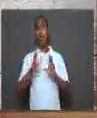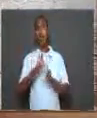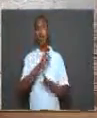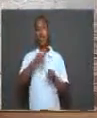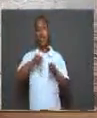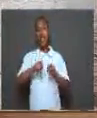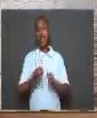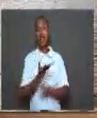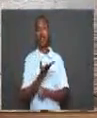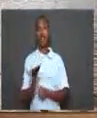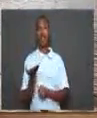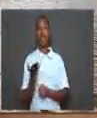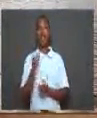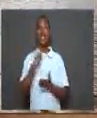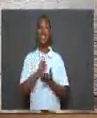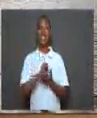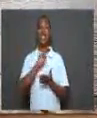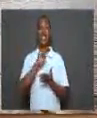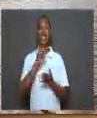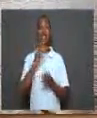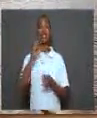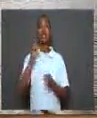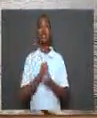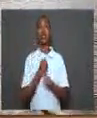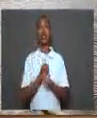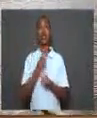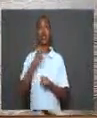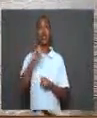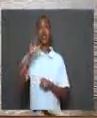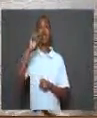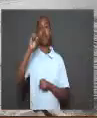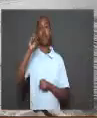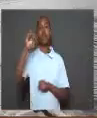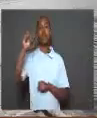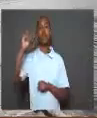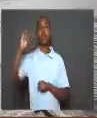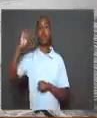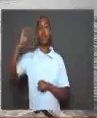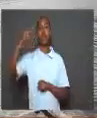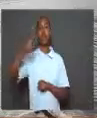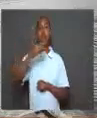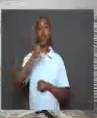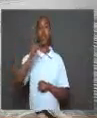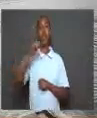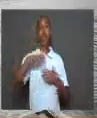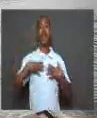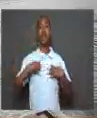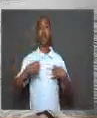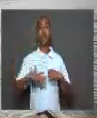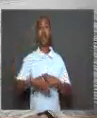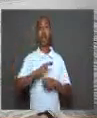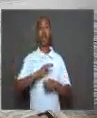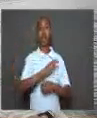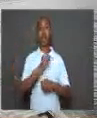flexible material that is produced by the tanning of animal hides and skin. Please